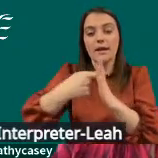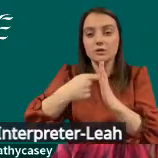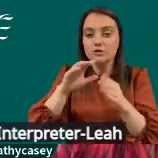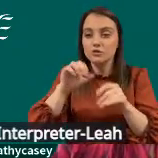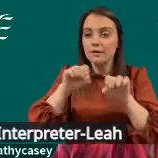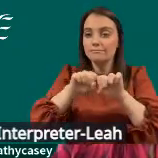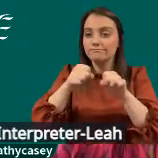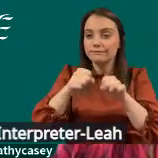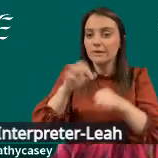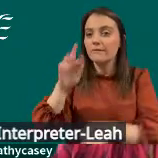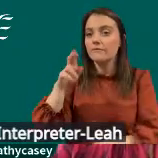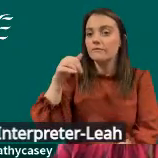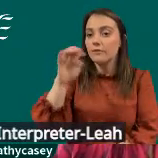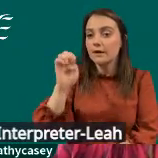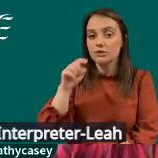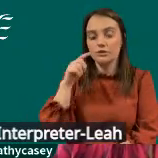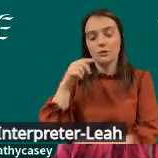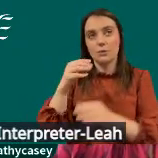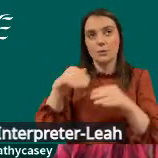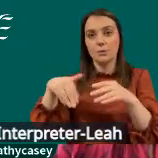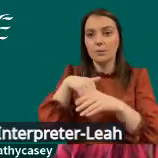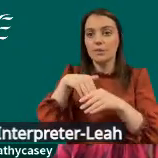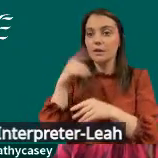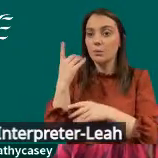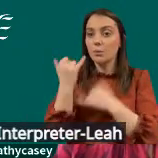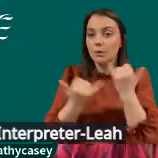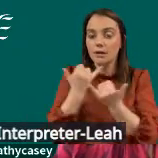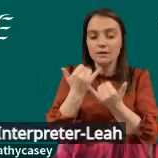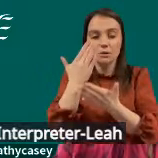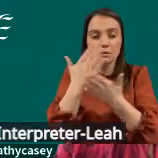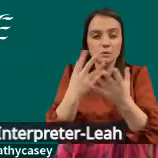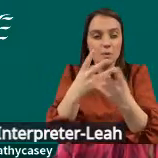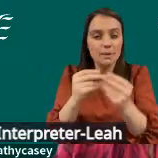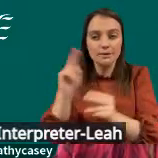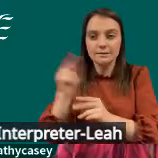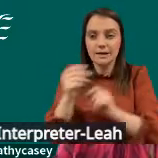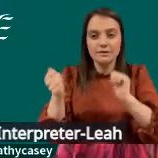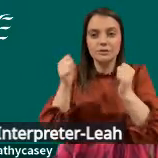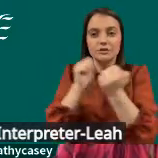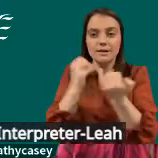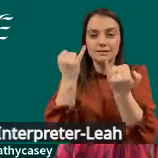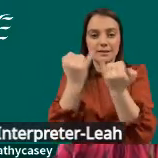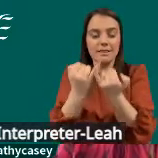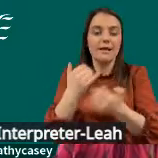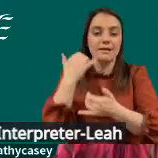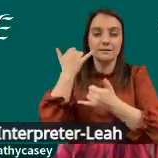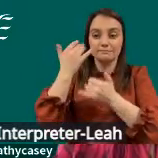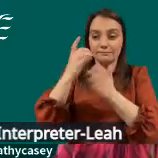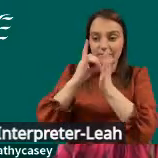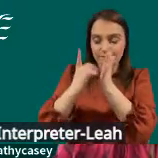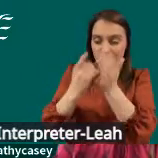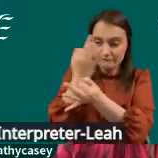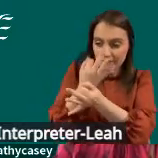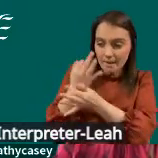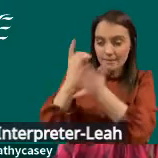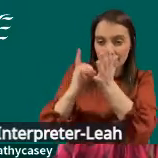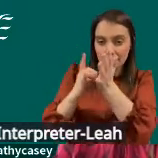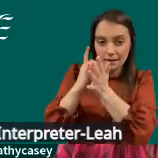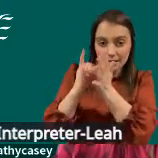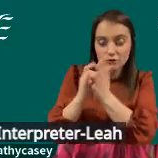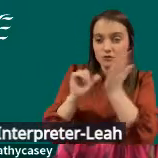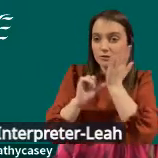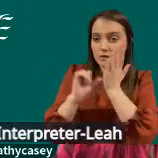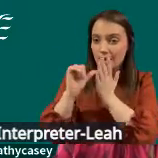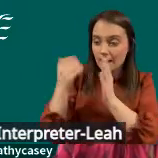are a number of risk factors. Some of them we can't change, like our age, our family history, our stature, but there are a number that we can modify